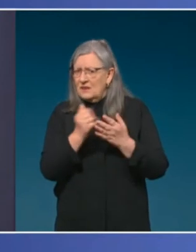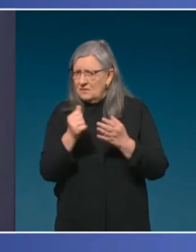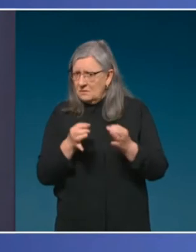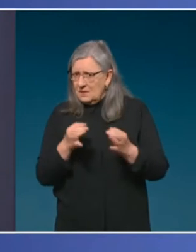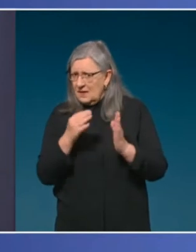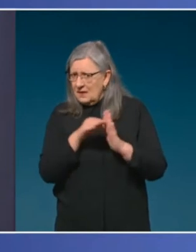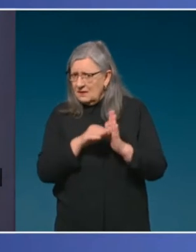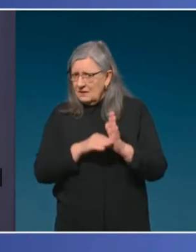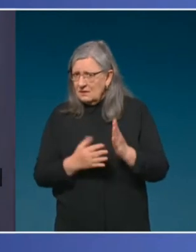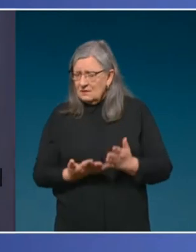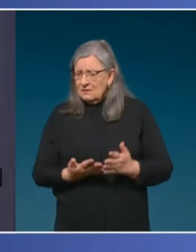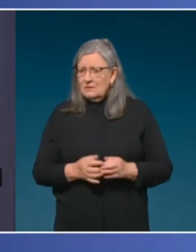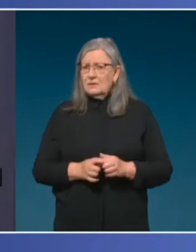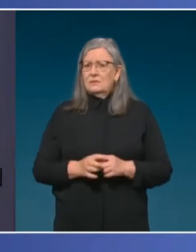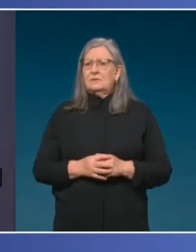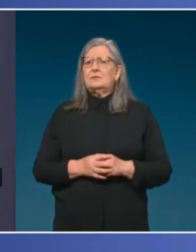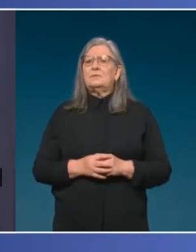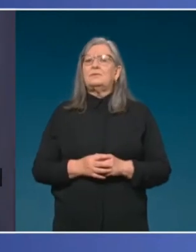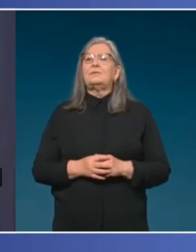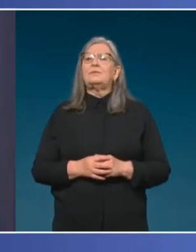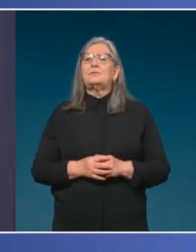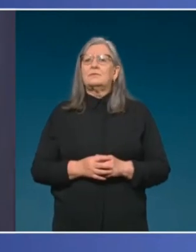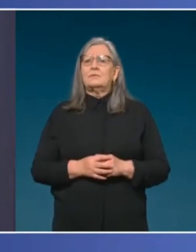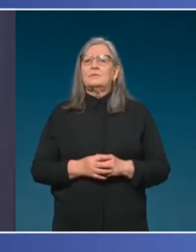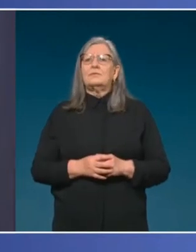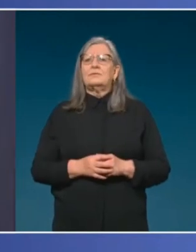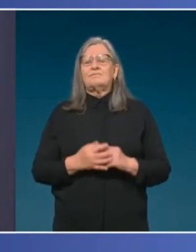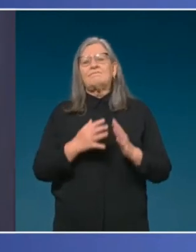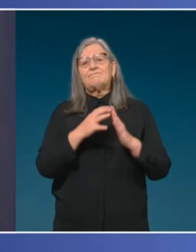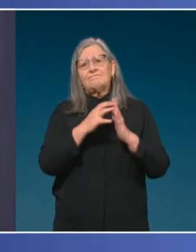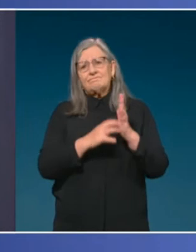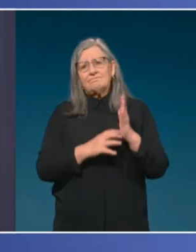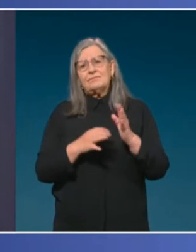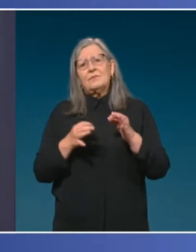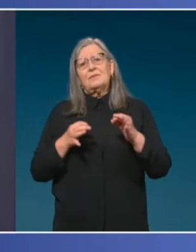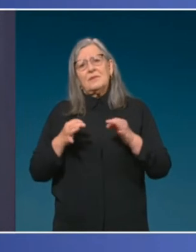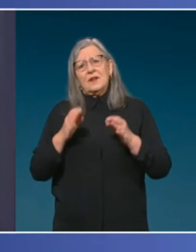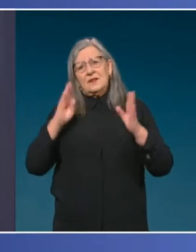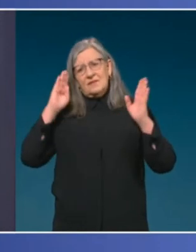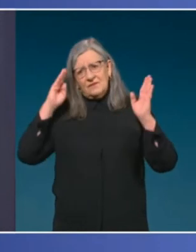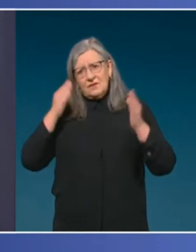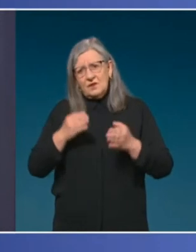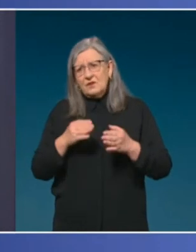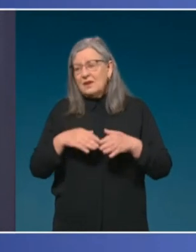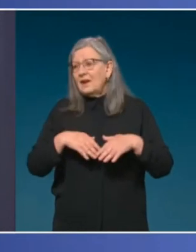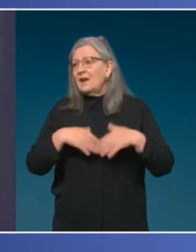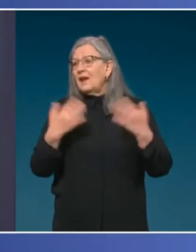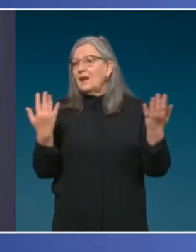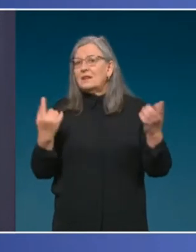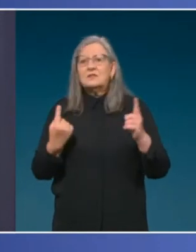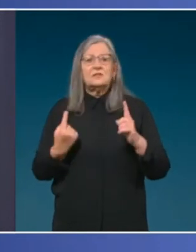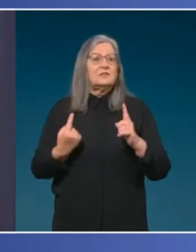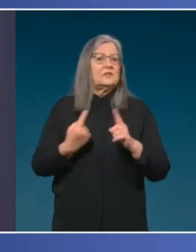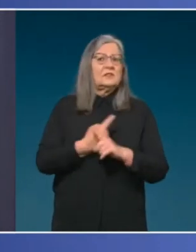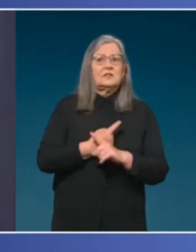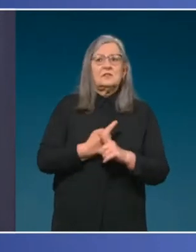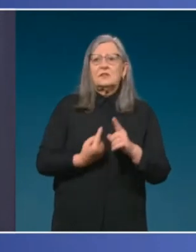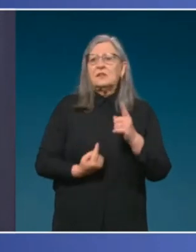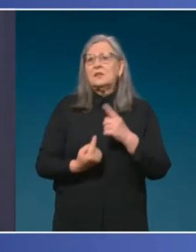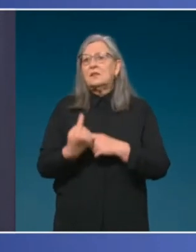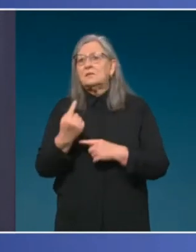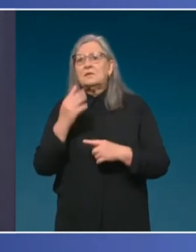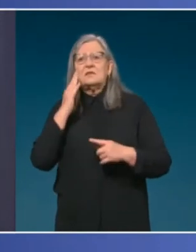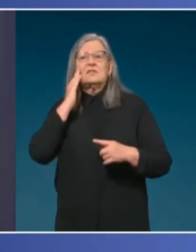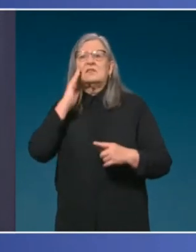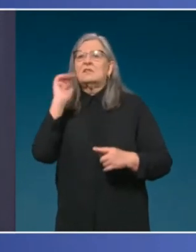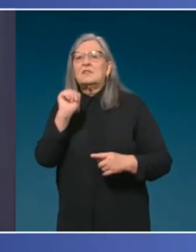plan focuses on the idea that there could be changes in the circumstances or conditions that embraces whether it's variants, outbreaks,